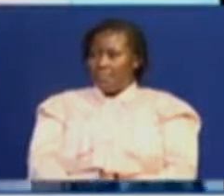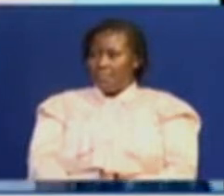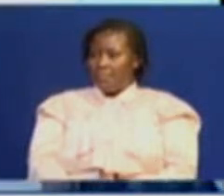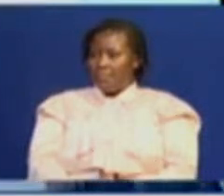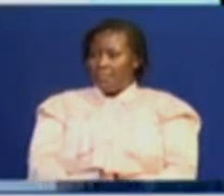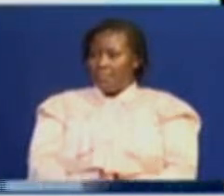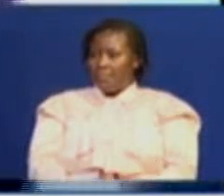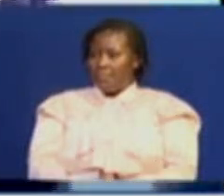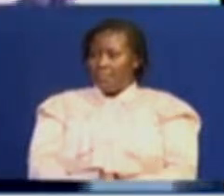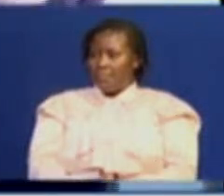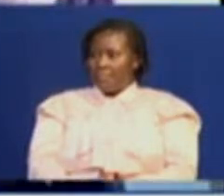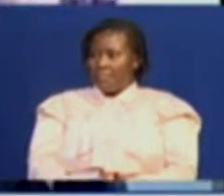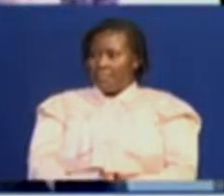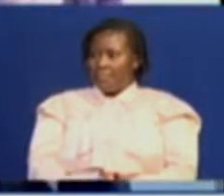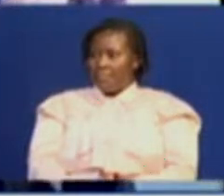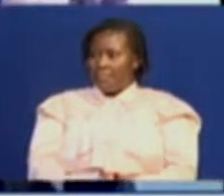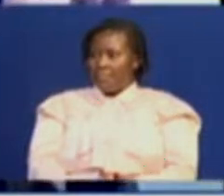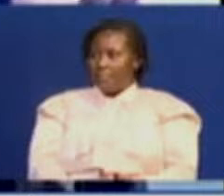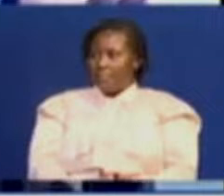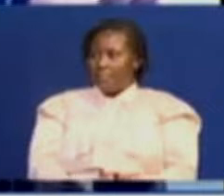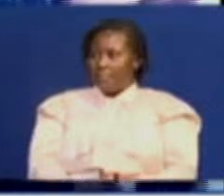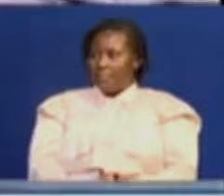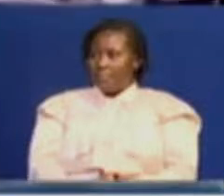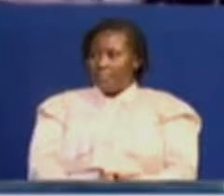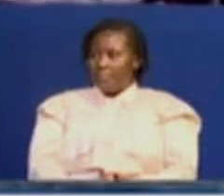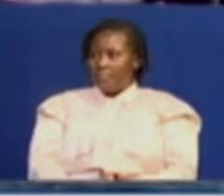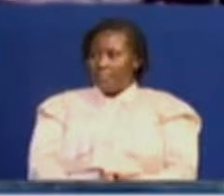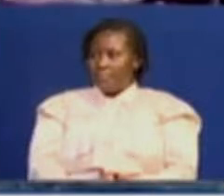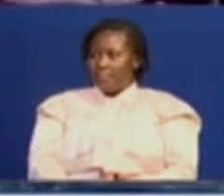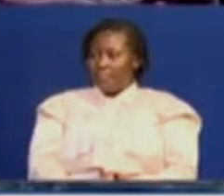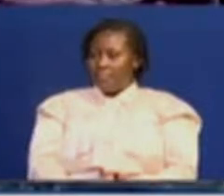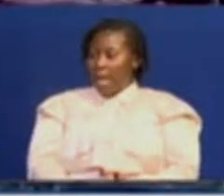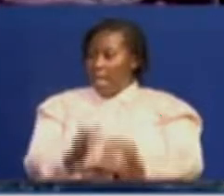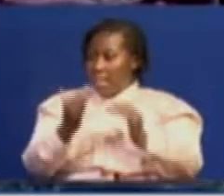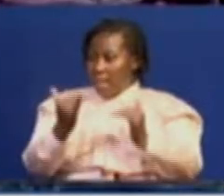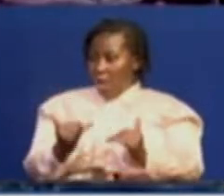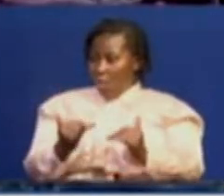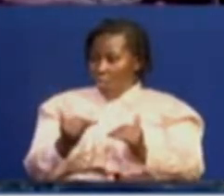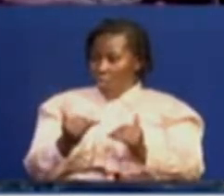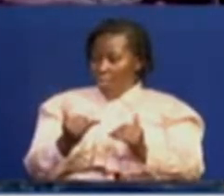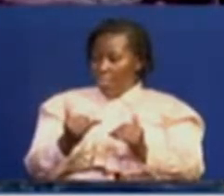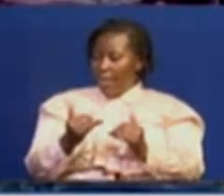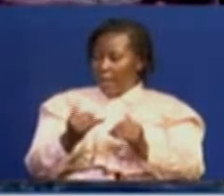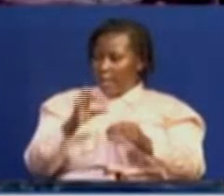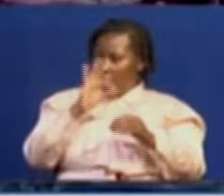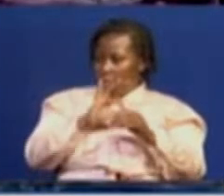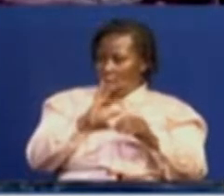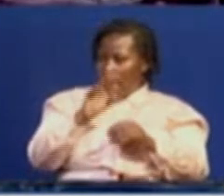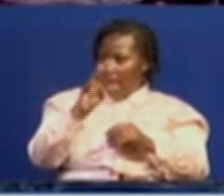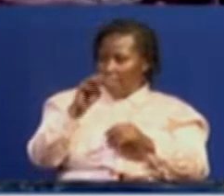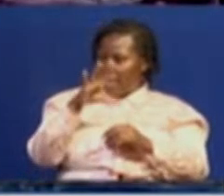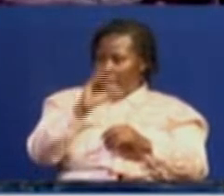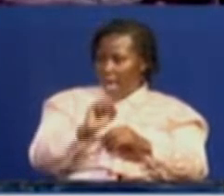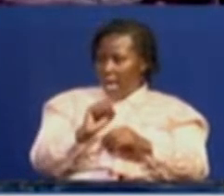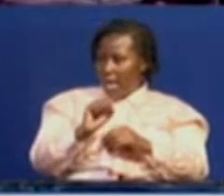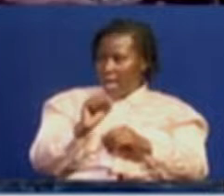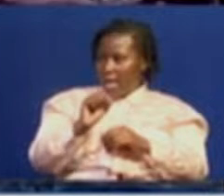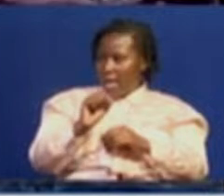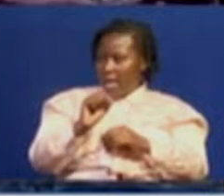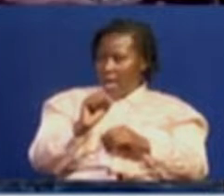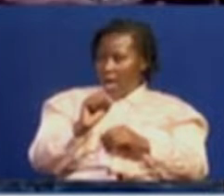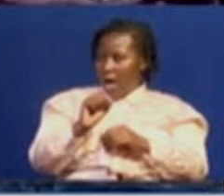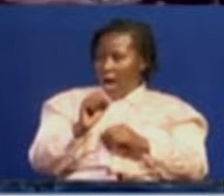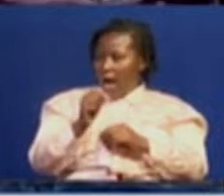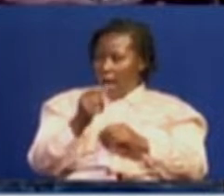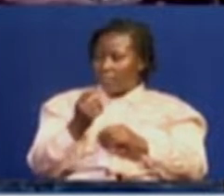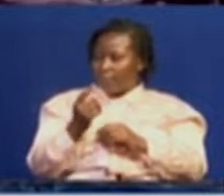ZDK na umirite kuarira kiuntu gike. Now the nominated MCA ZK